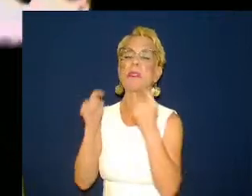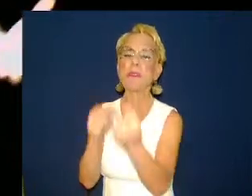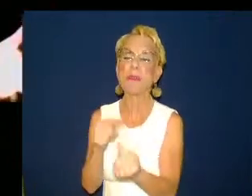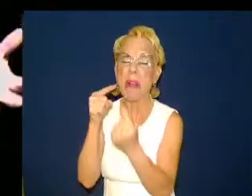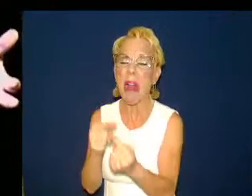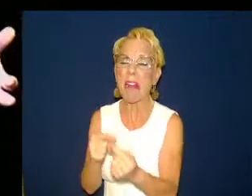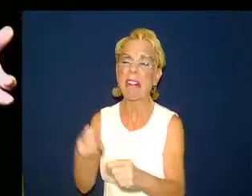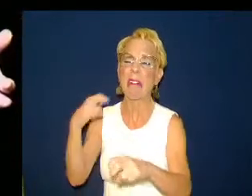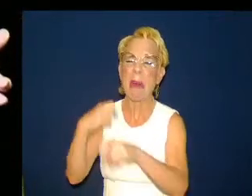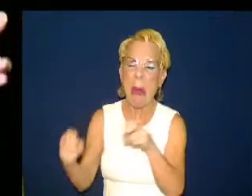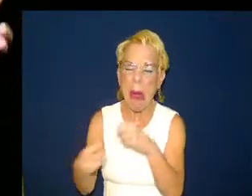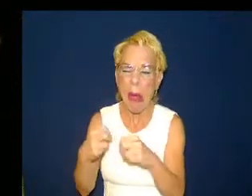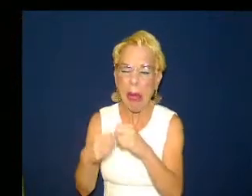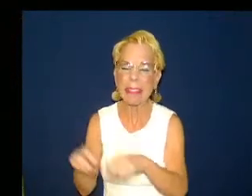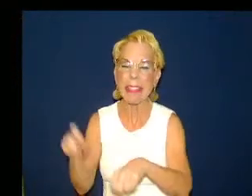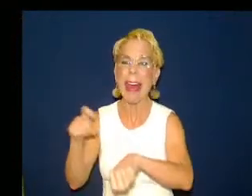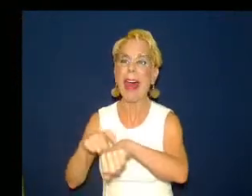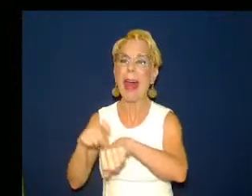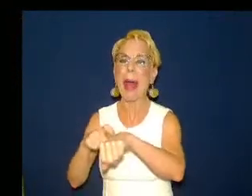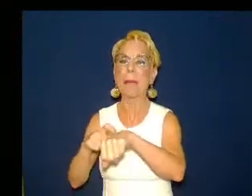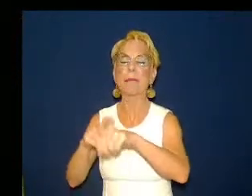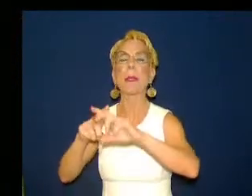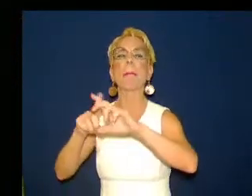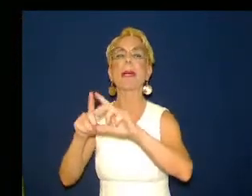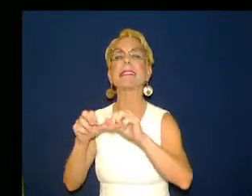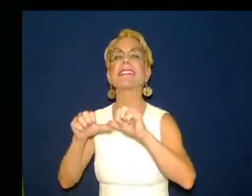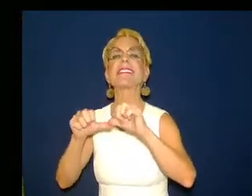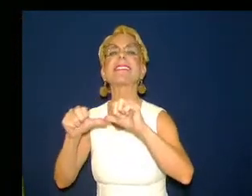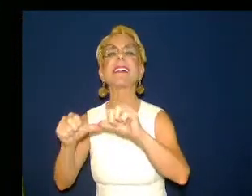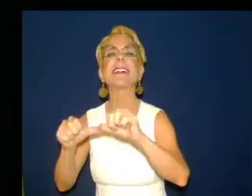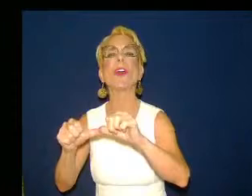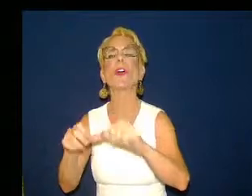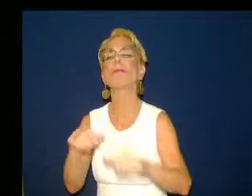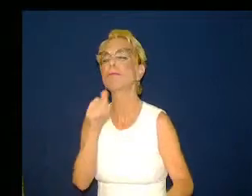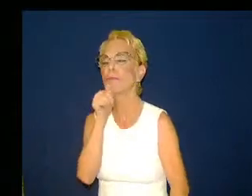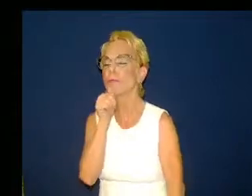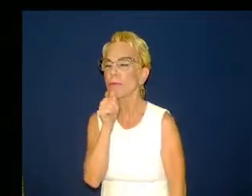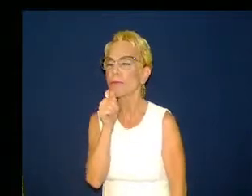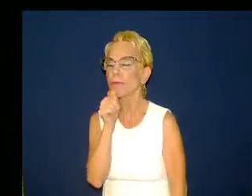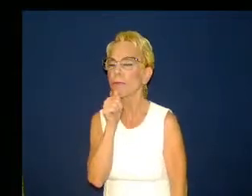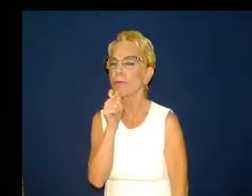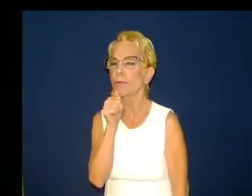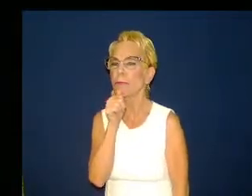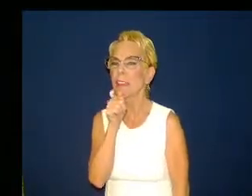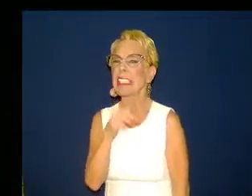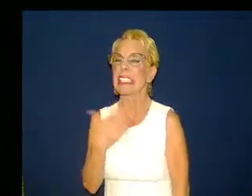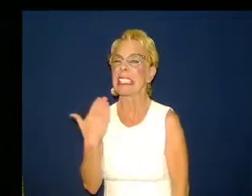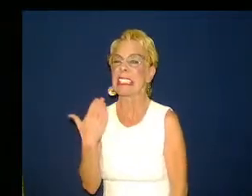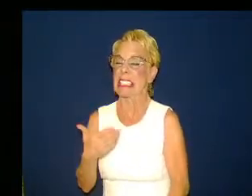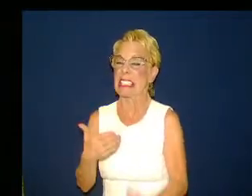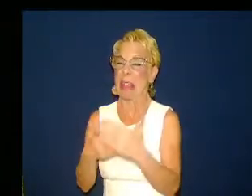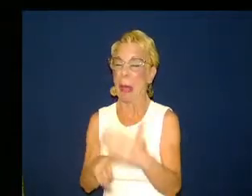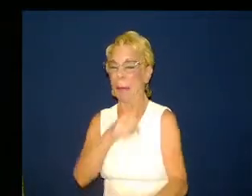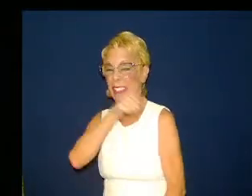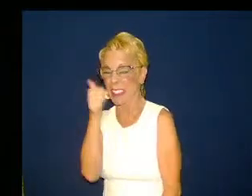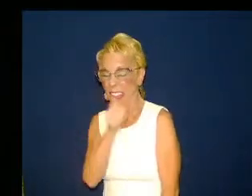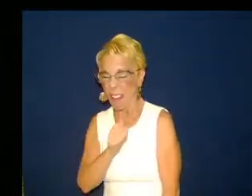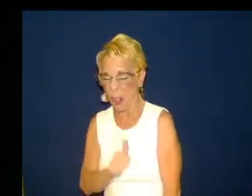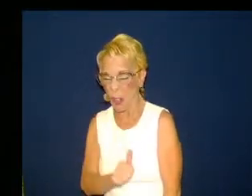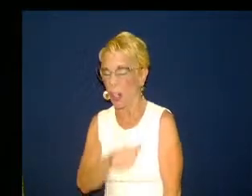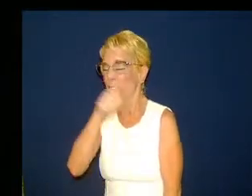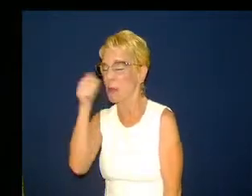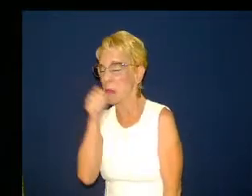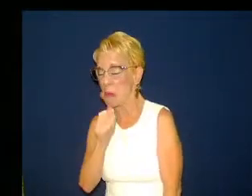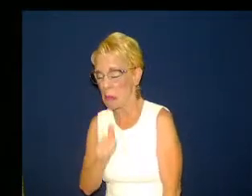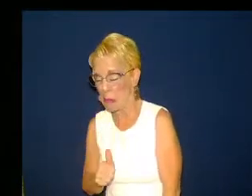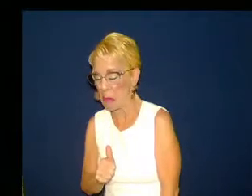standing and living the gospel out in your life. You've already suffered greatly, but you've stayed, you've kept the